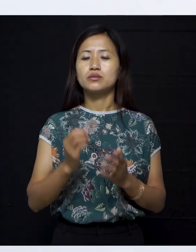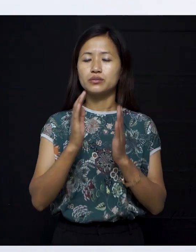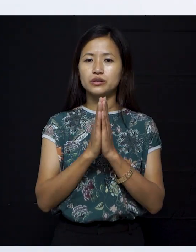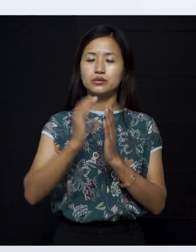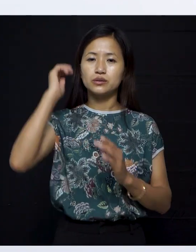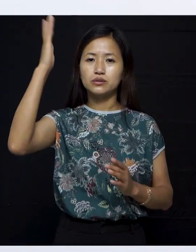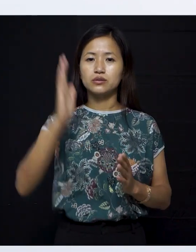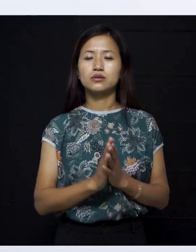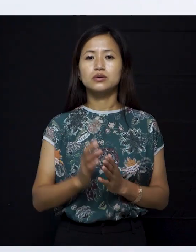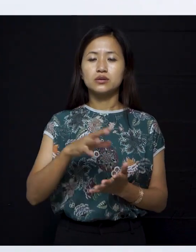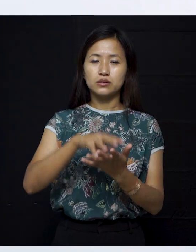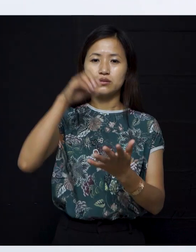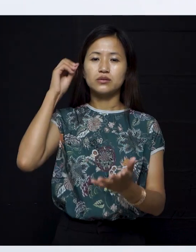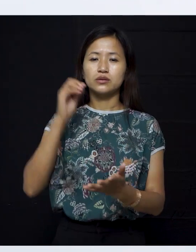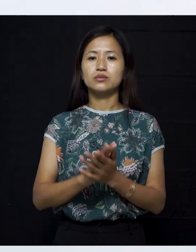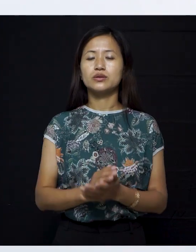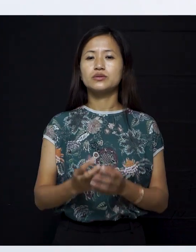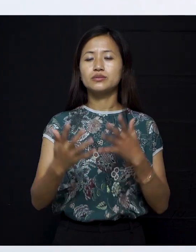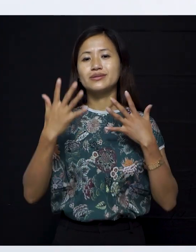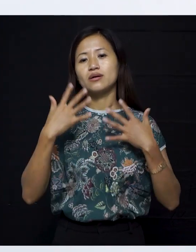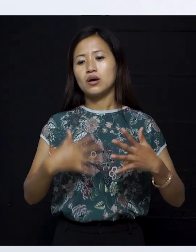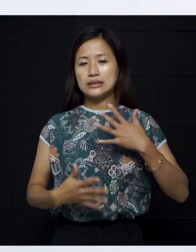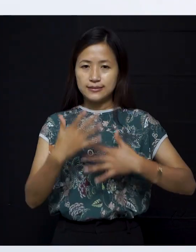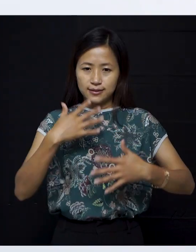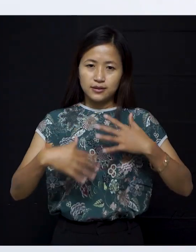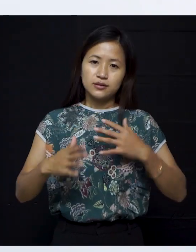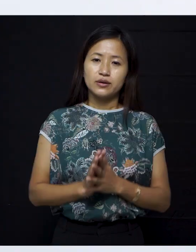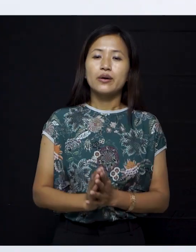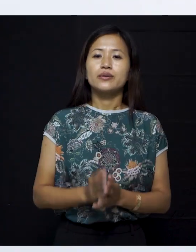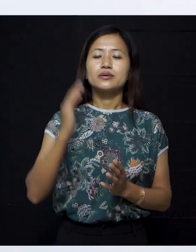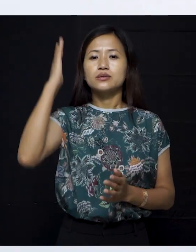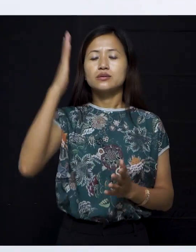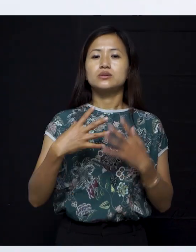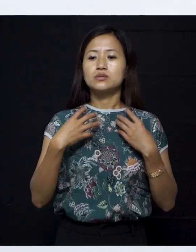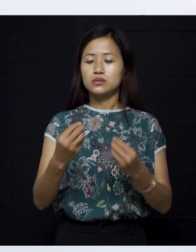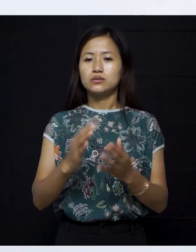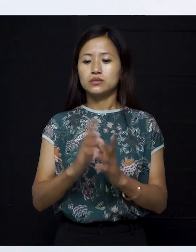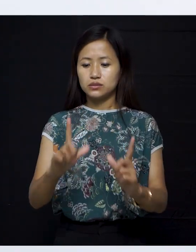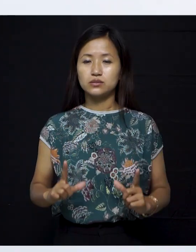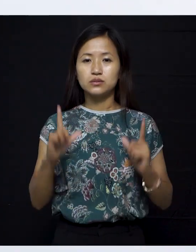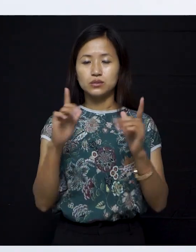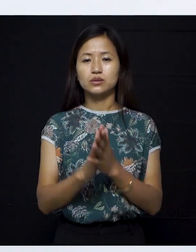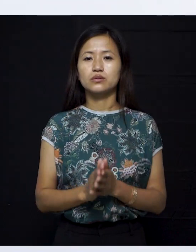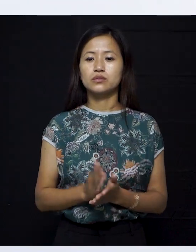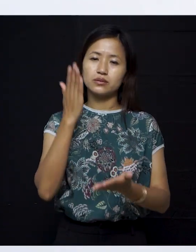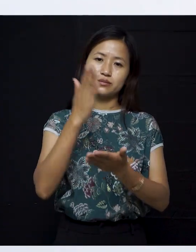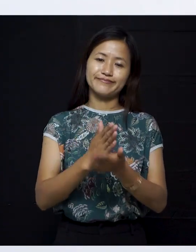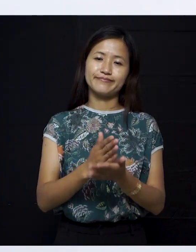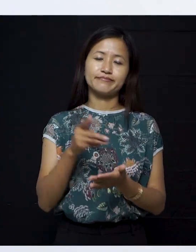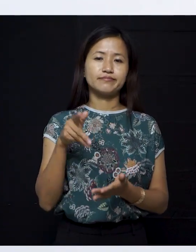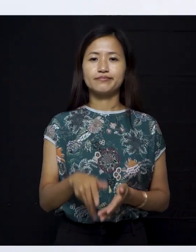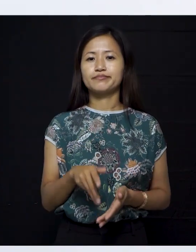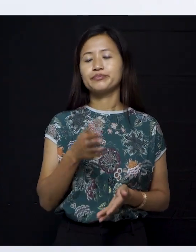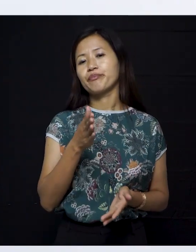God, she began to learn that we have to be satisfied with that, because when God wants that to come to our lives, we cannot stop it.